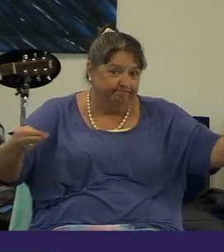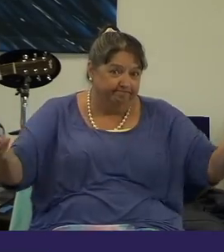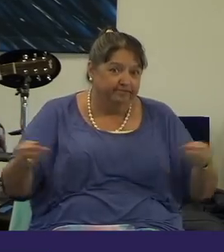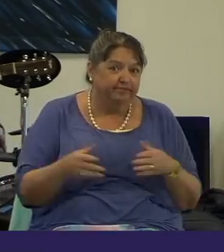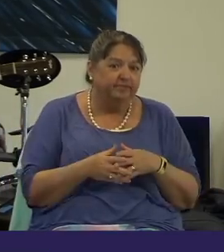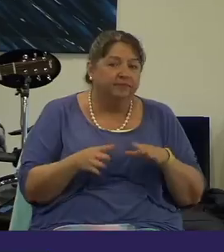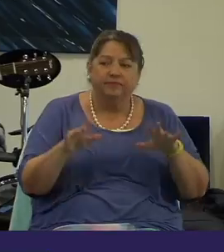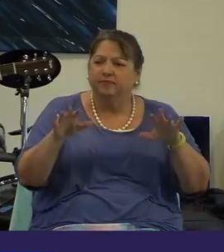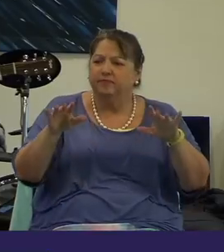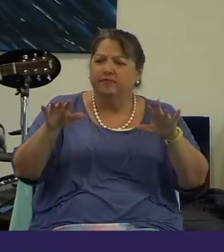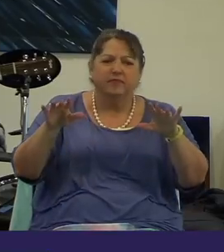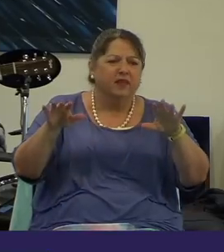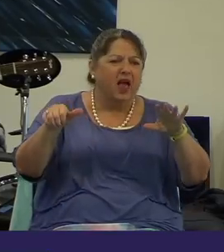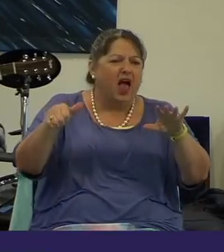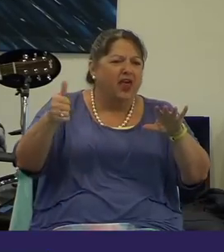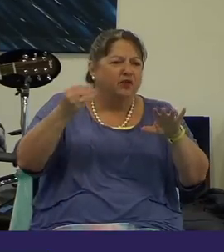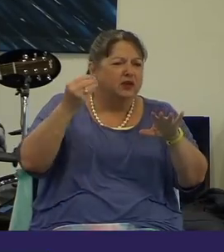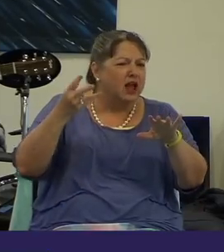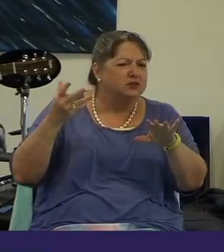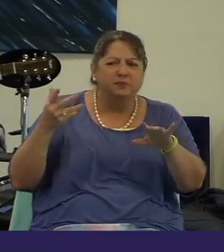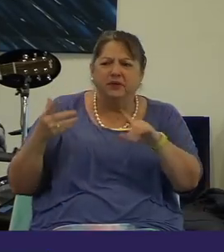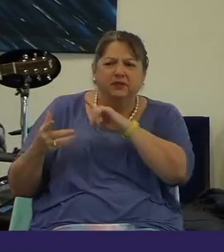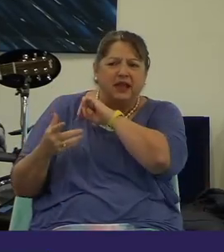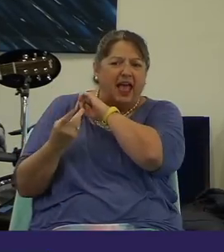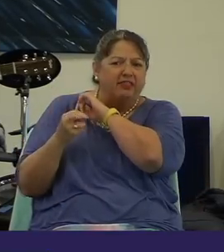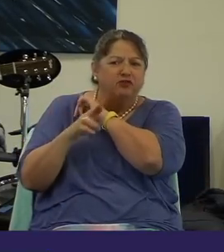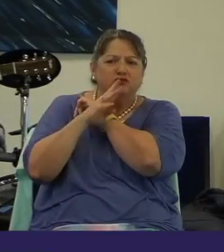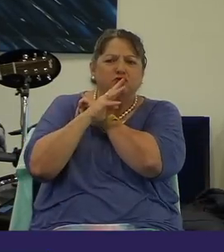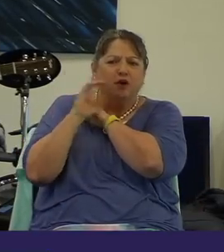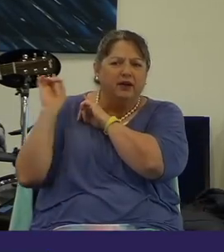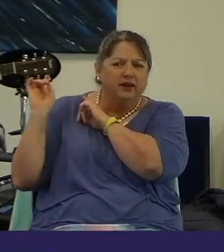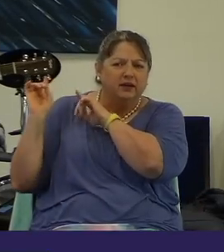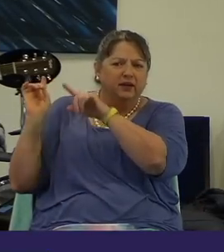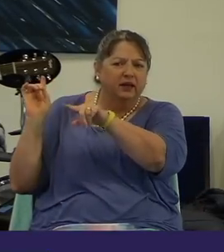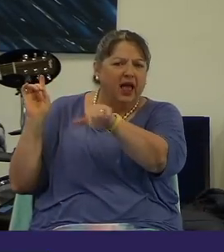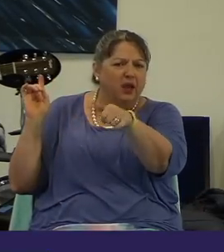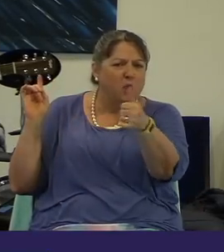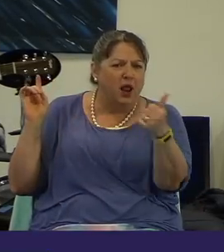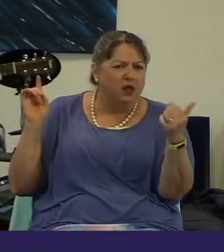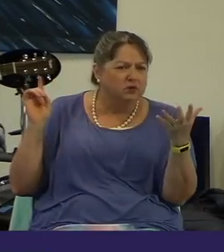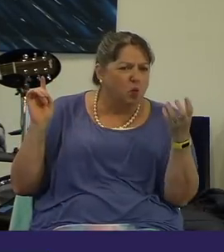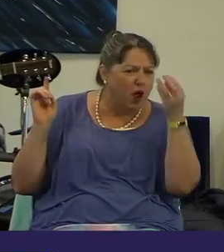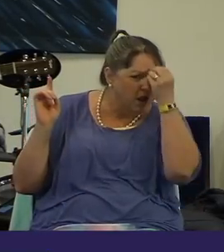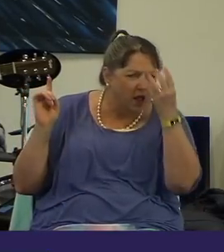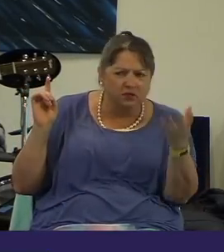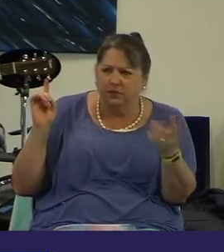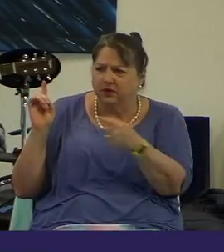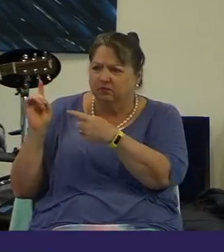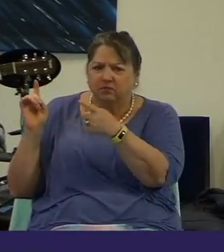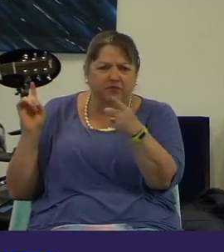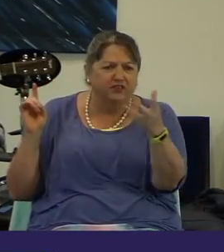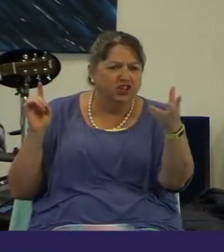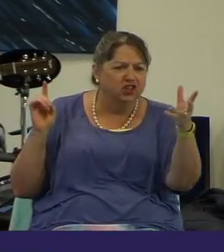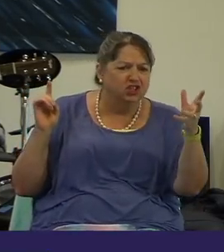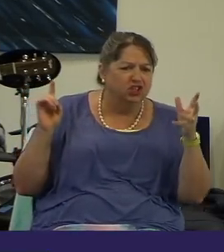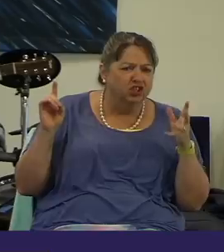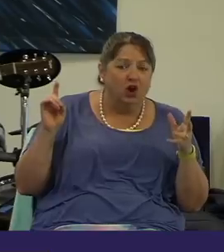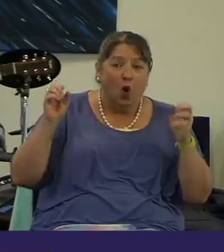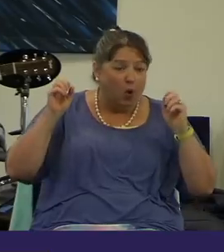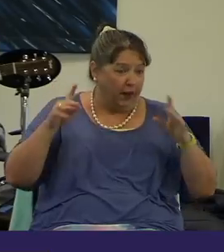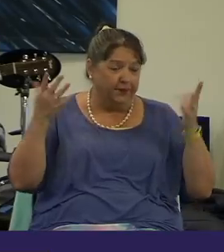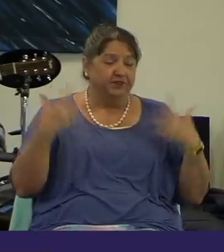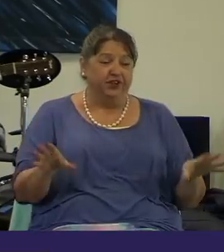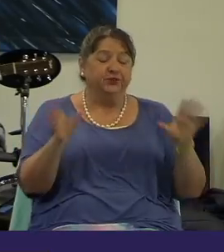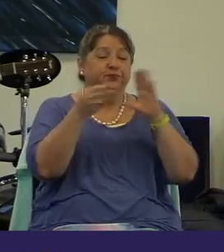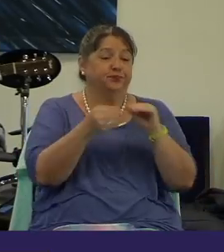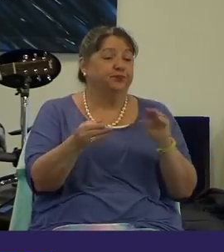Does anybody else have any other announcements before we go ahead and start worship? No? All right, great. So this morning, I